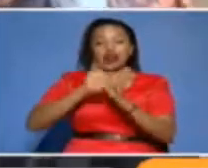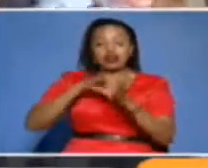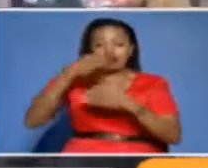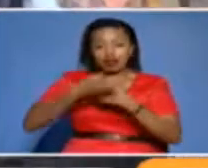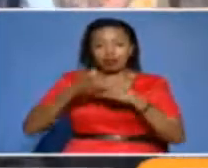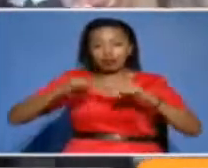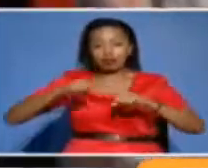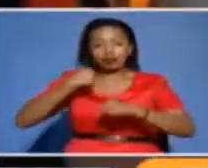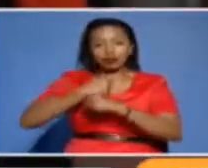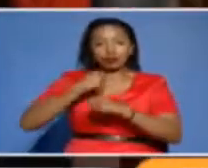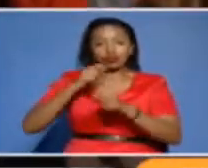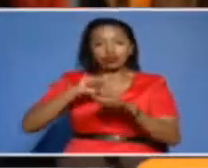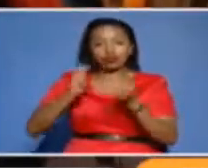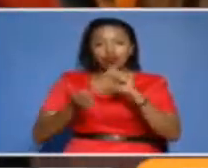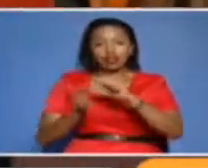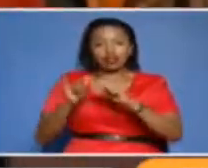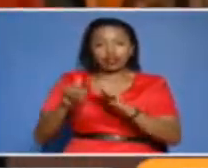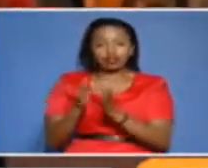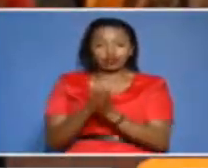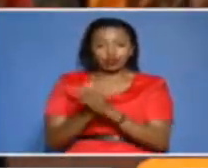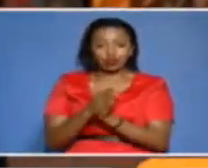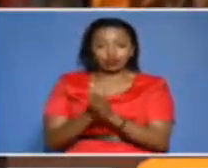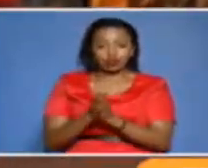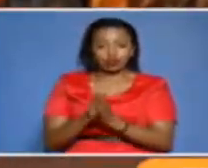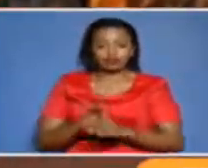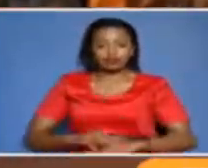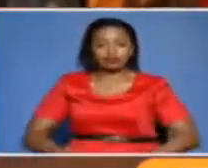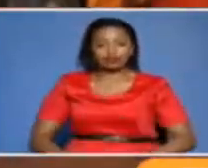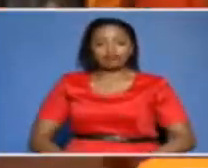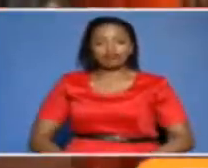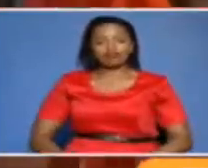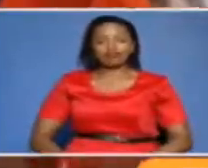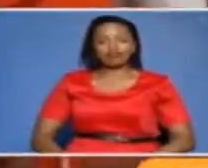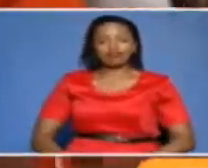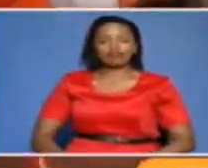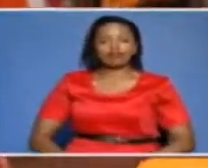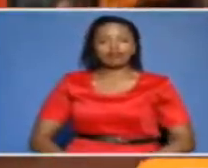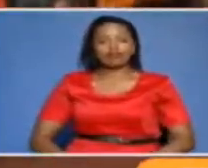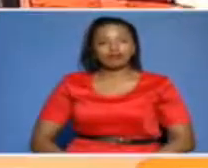curriculum, could now change that narrative. Elfa Slagat, Citizen TV.